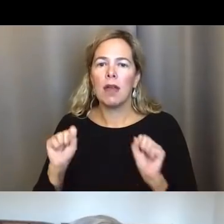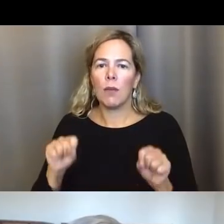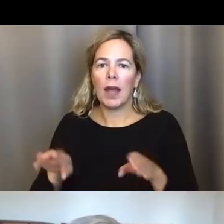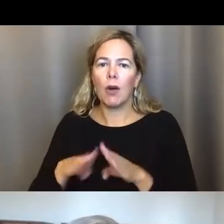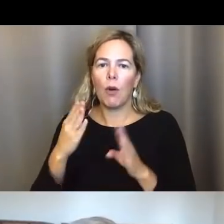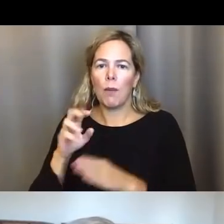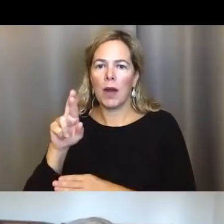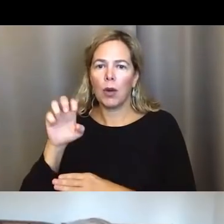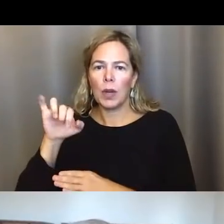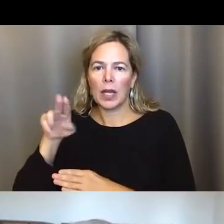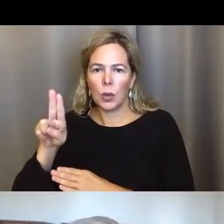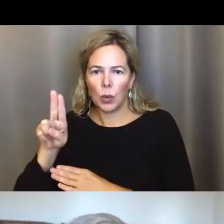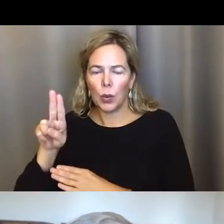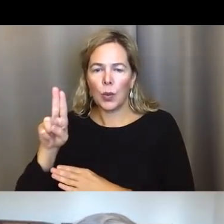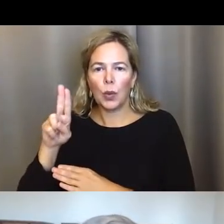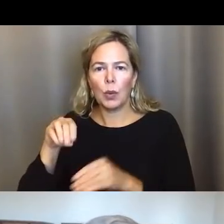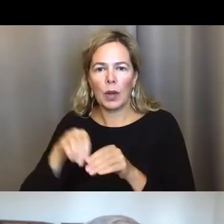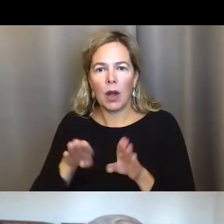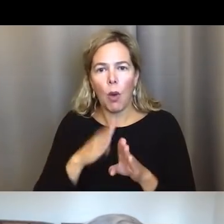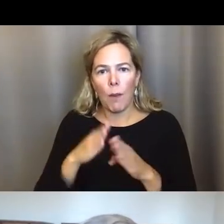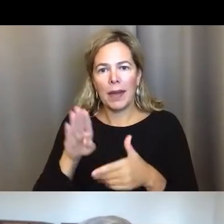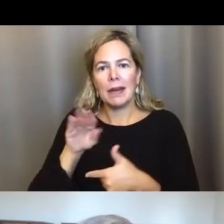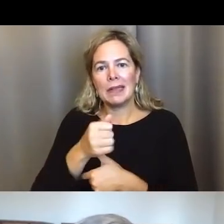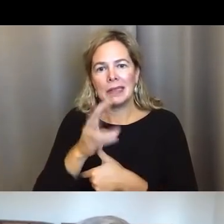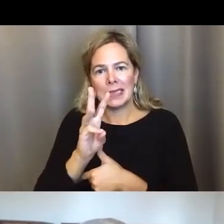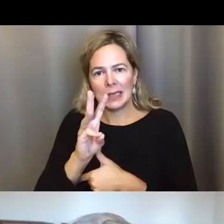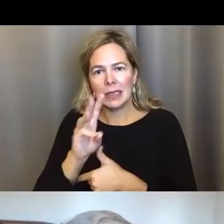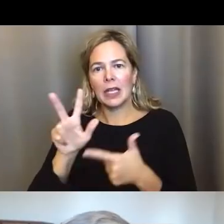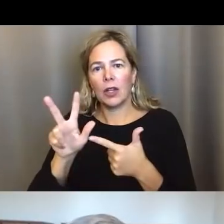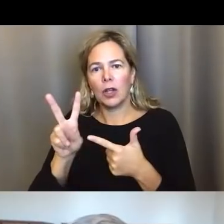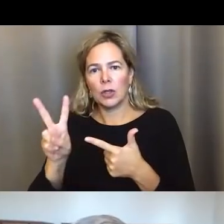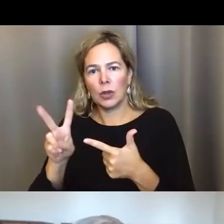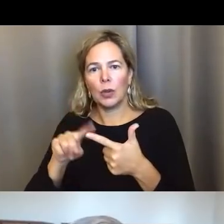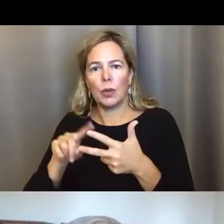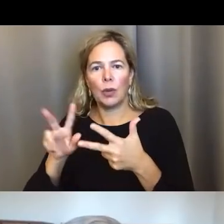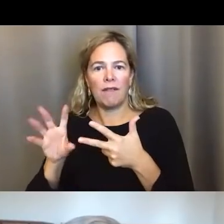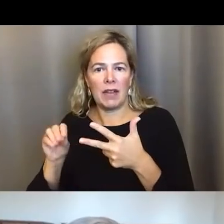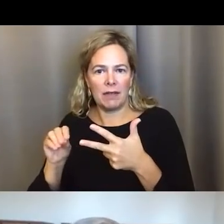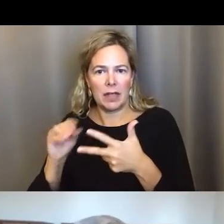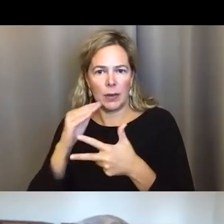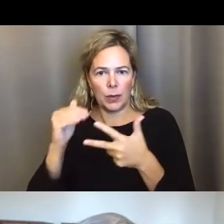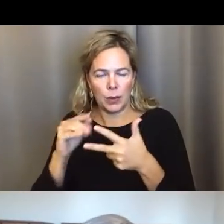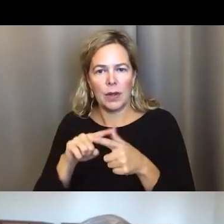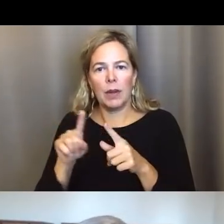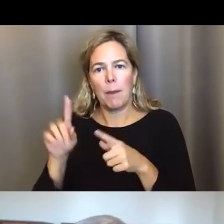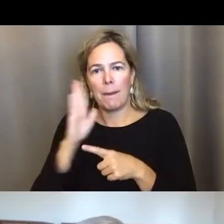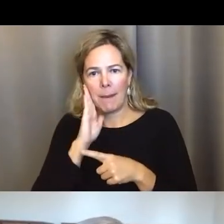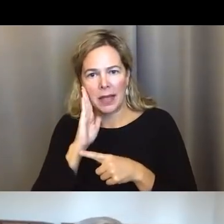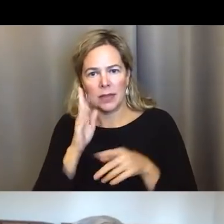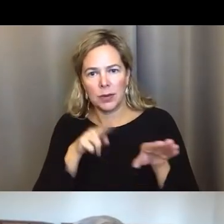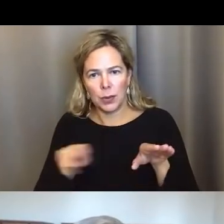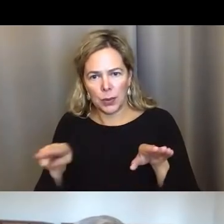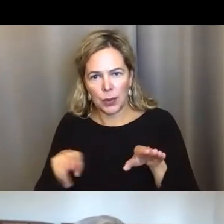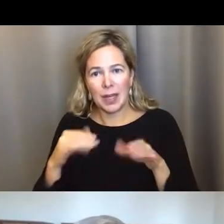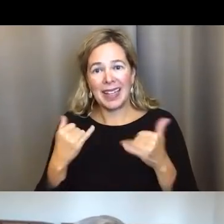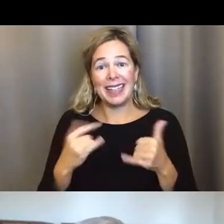in increments of 16, 32, and then up to 50 beds. Initially, we can open 16 beds with the use